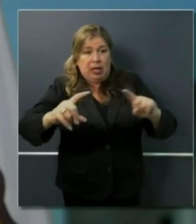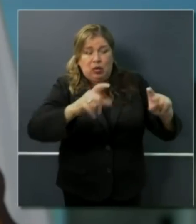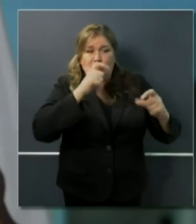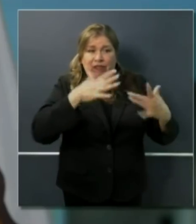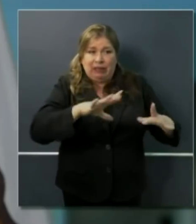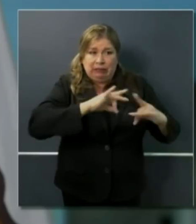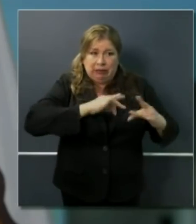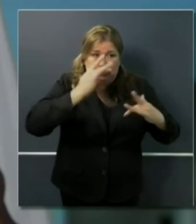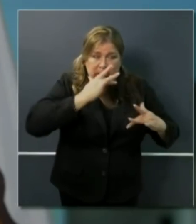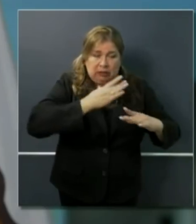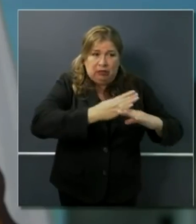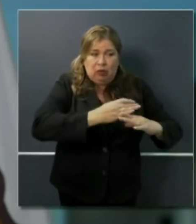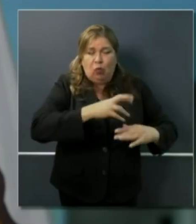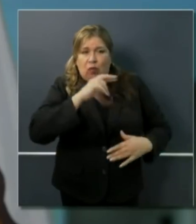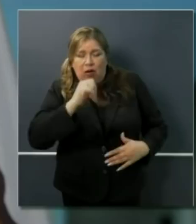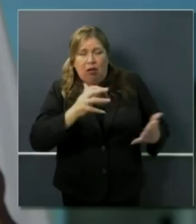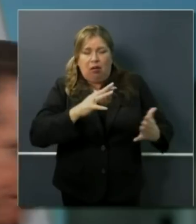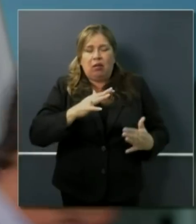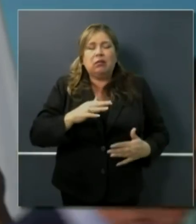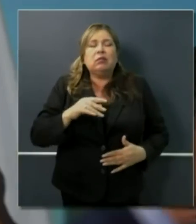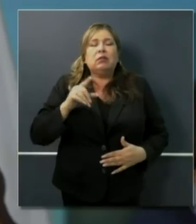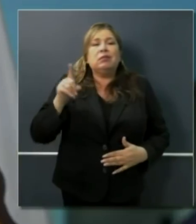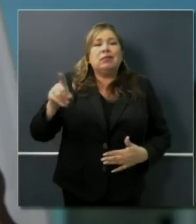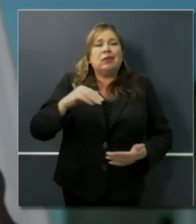these decisions much easier.